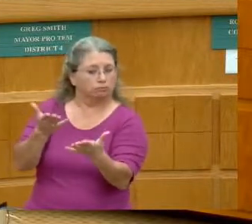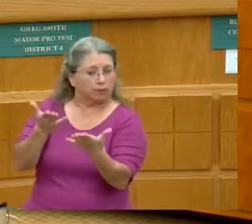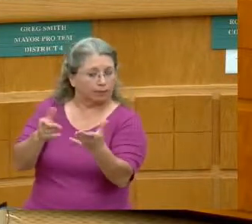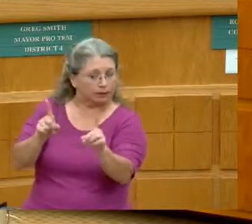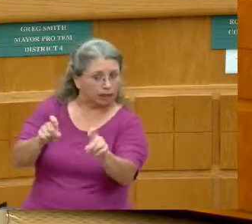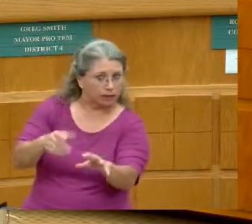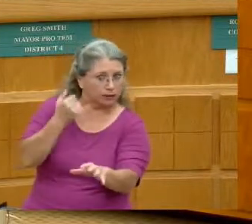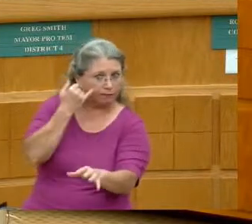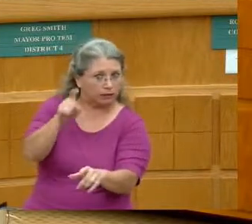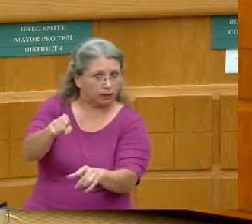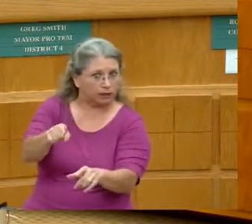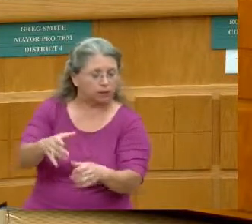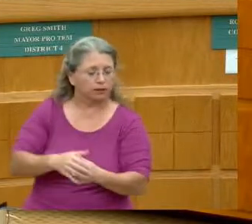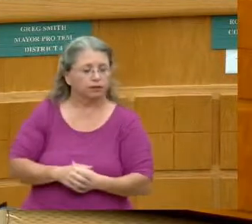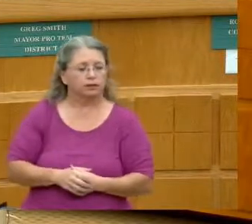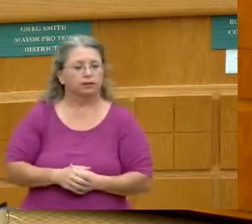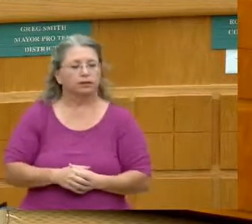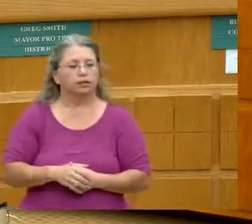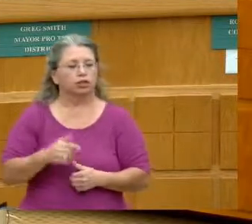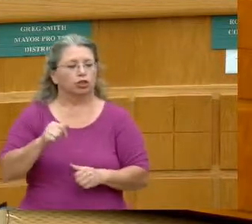Lastly, you can find us online at